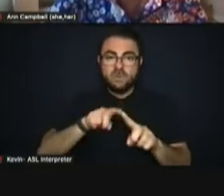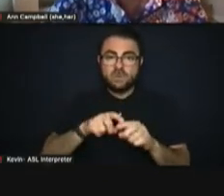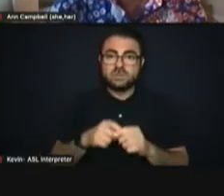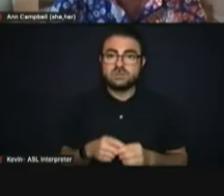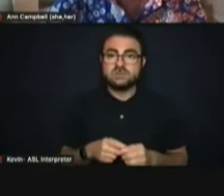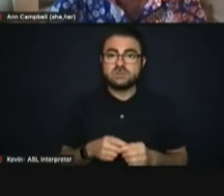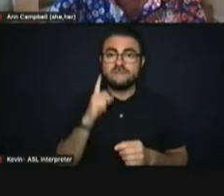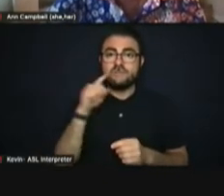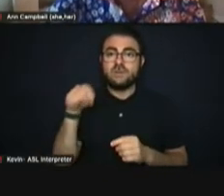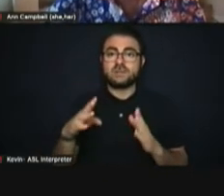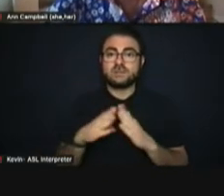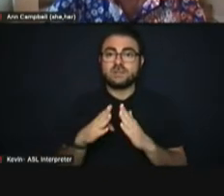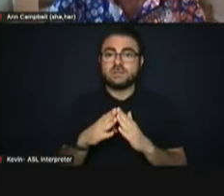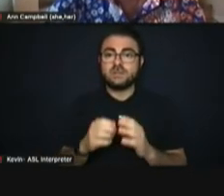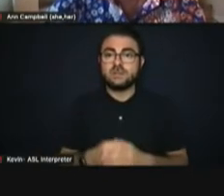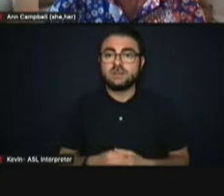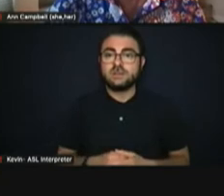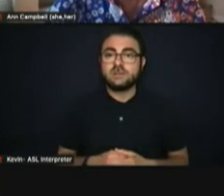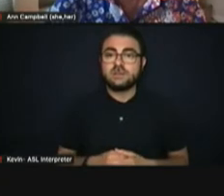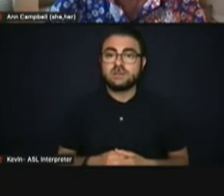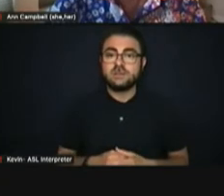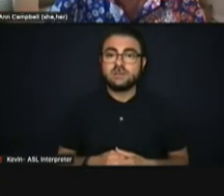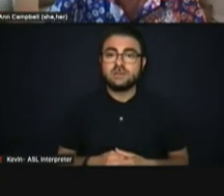for the city to use.